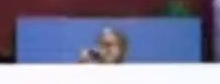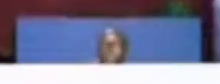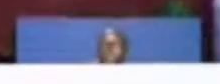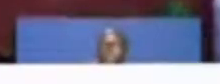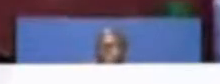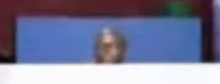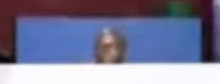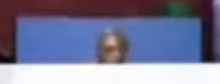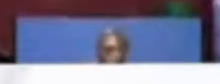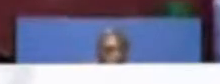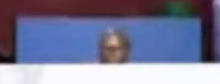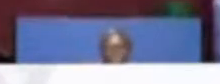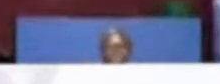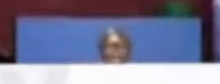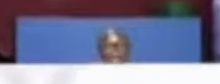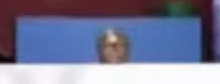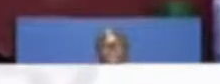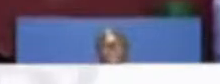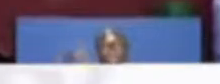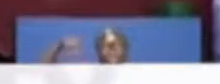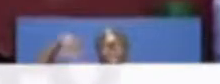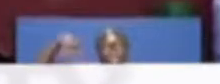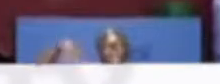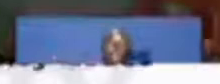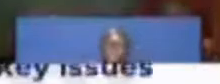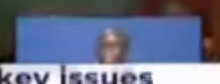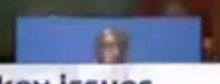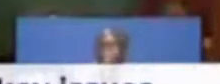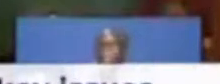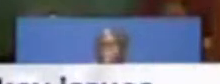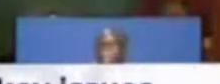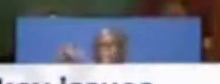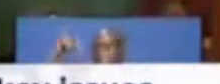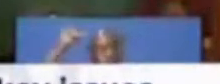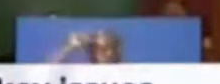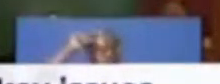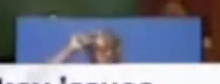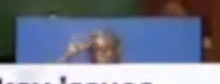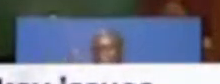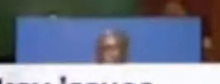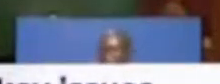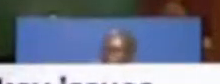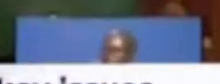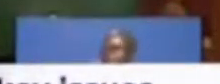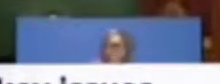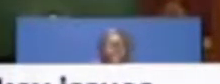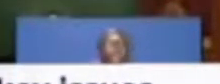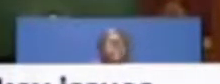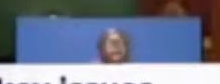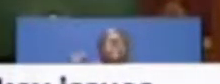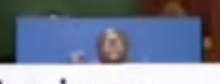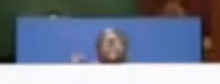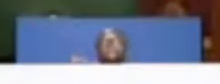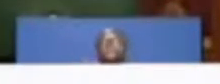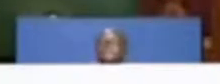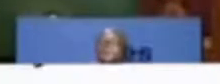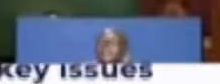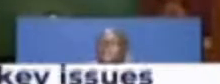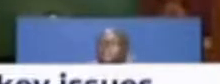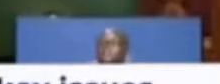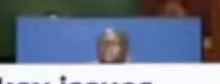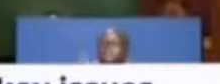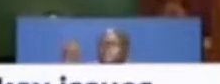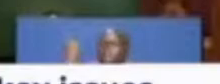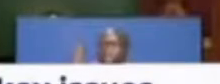Besides access to electricity, my administration has embarked on implementing the recommendations of the Presidential